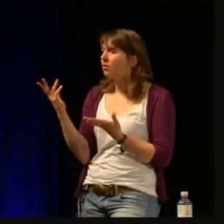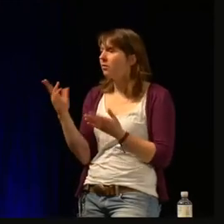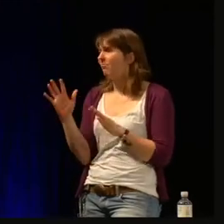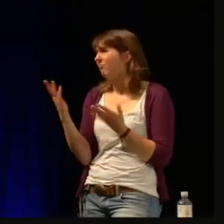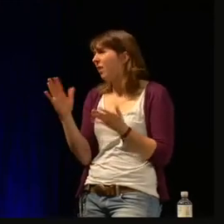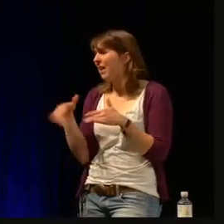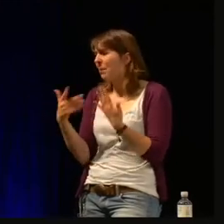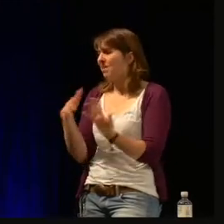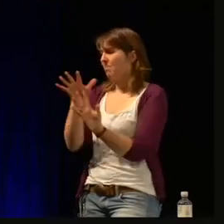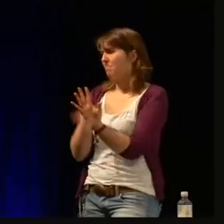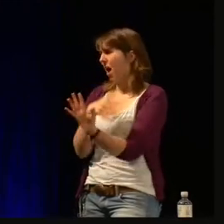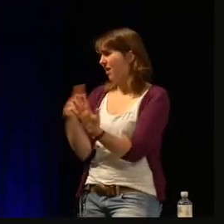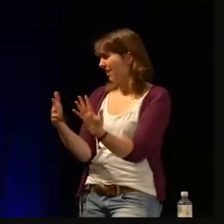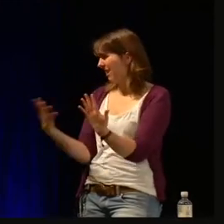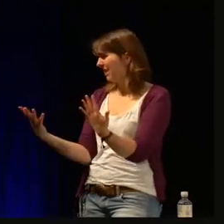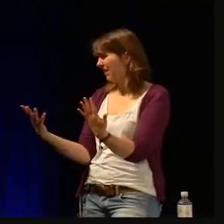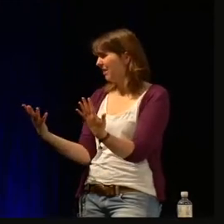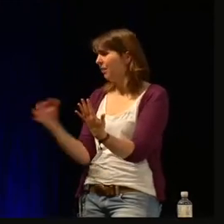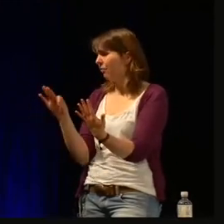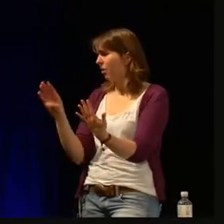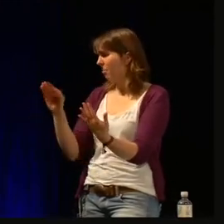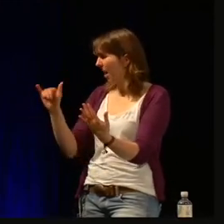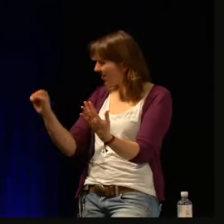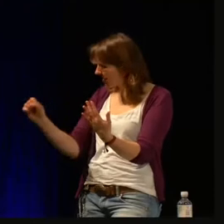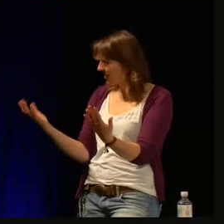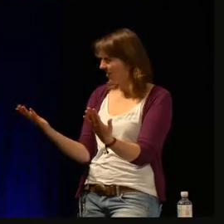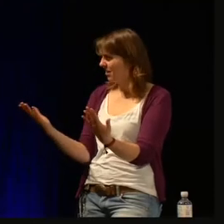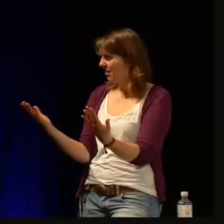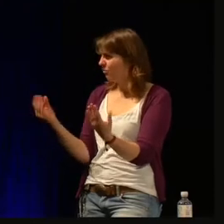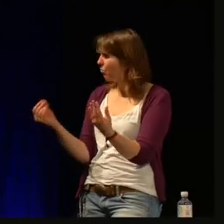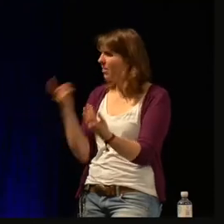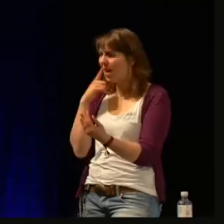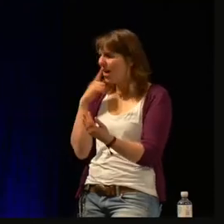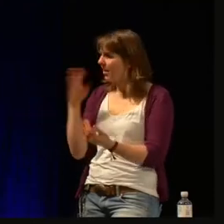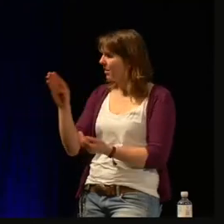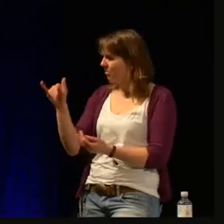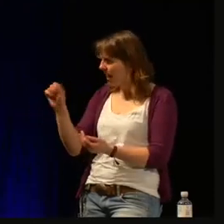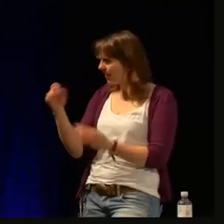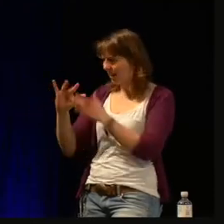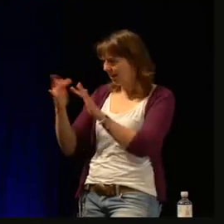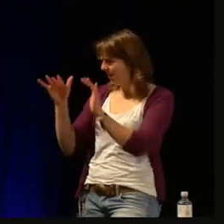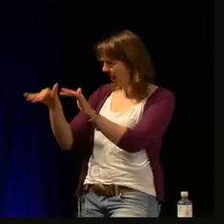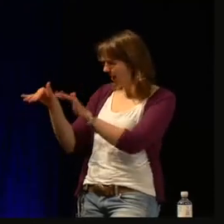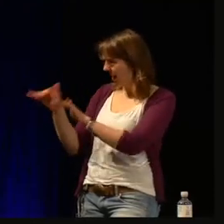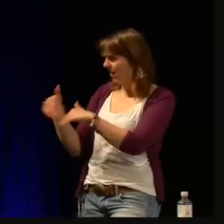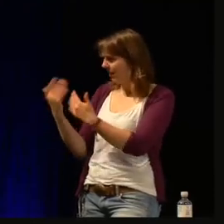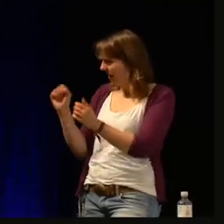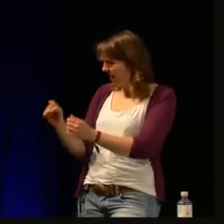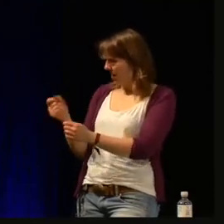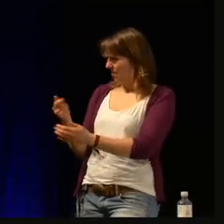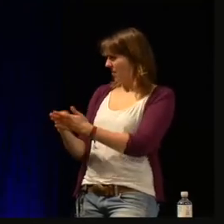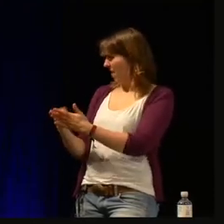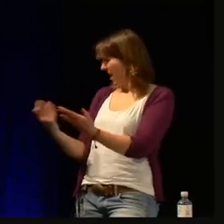are there metrics with regard to the bias that